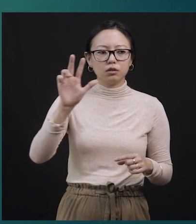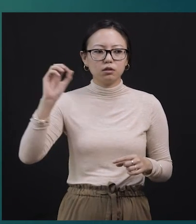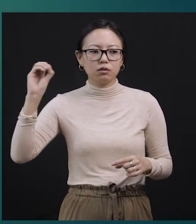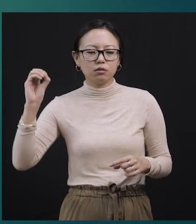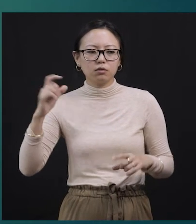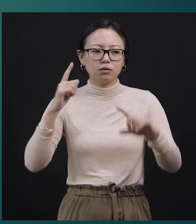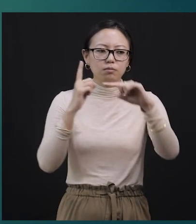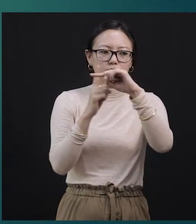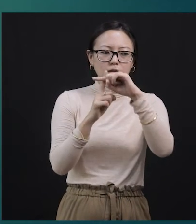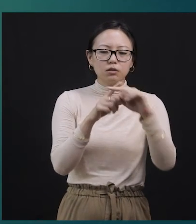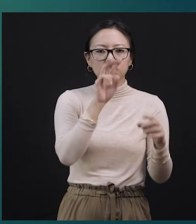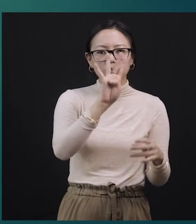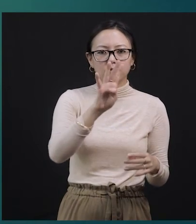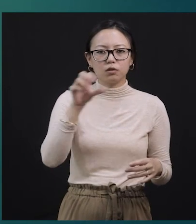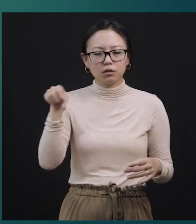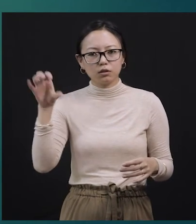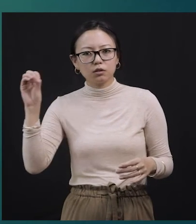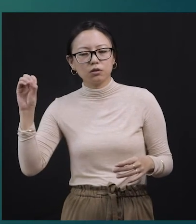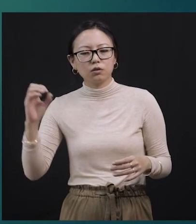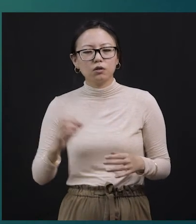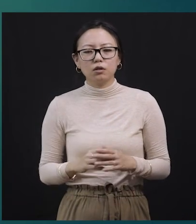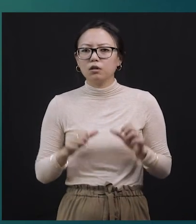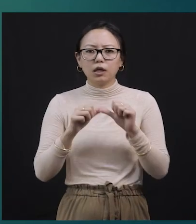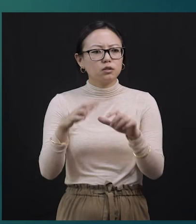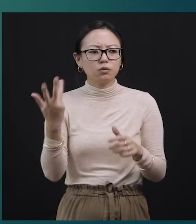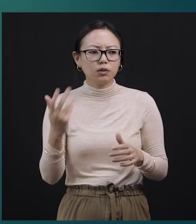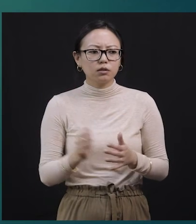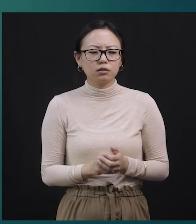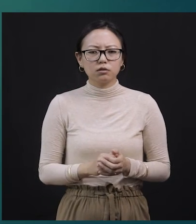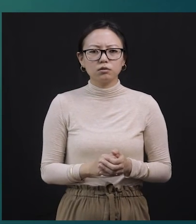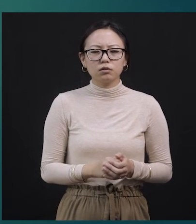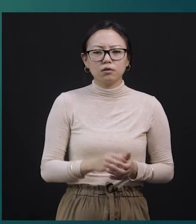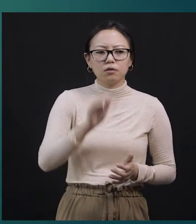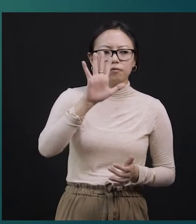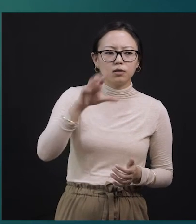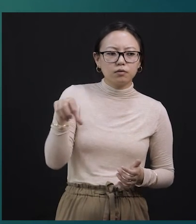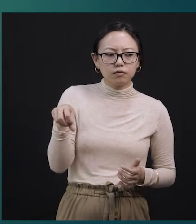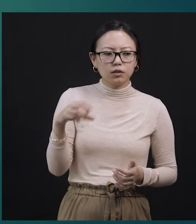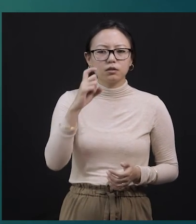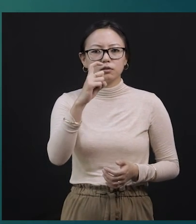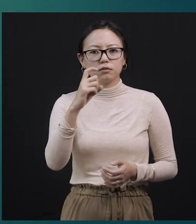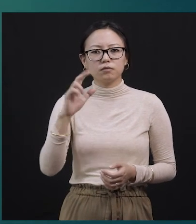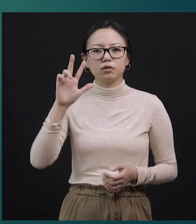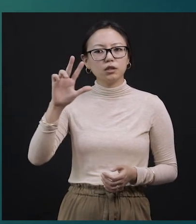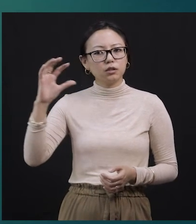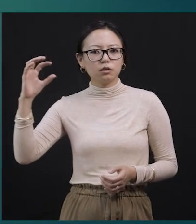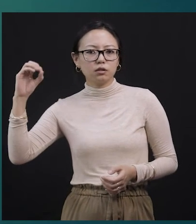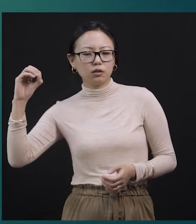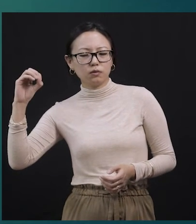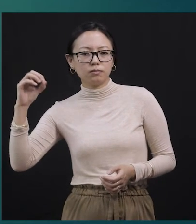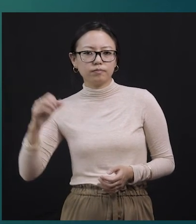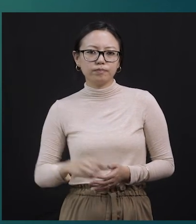will be 8. Then 9 plus 8, how much, students, it is? 17. So 17, 1. And then you have carry 1 along